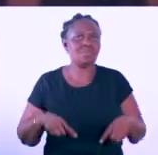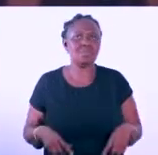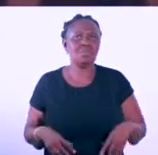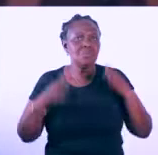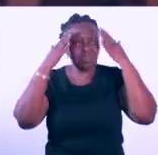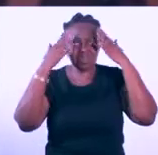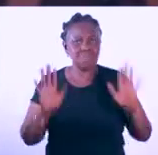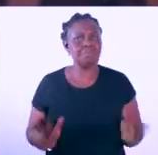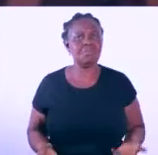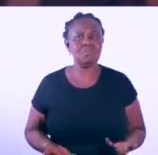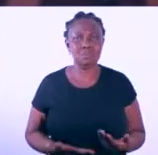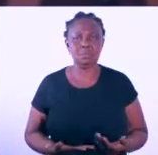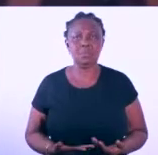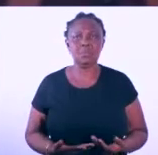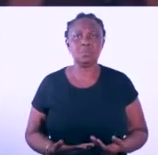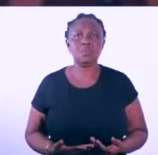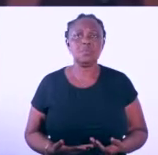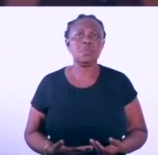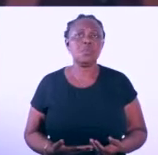letter names.